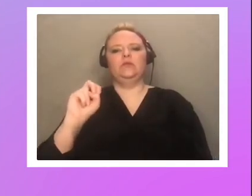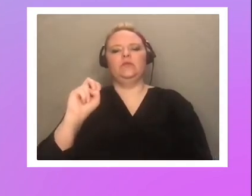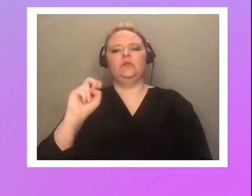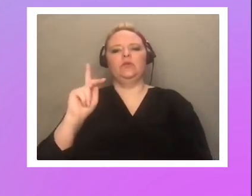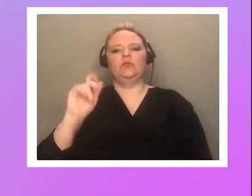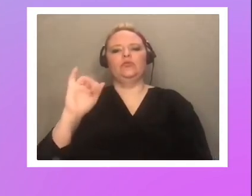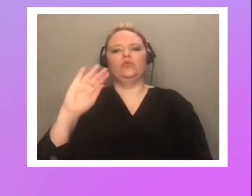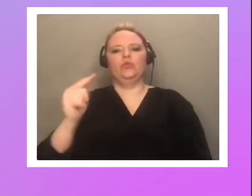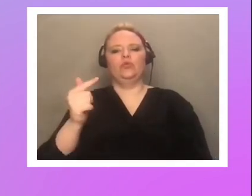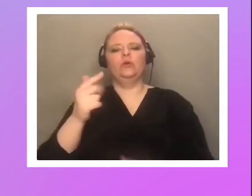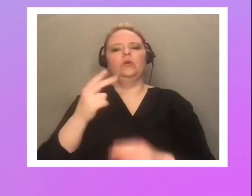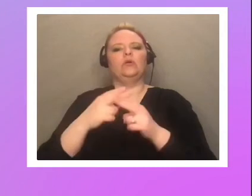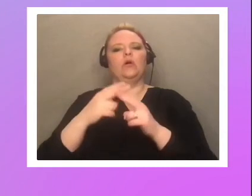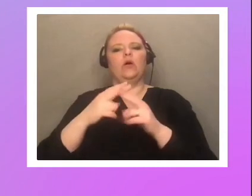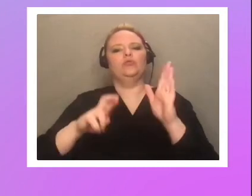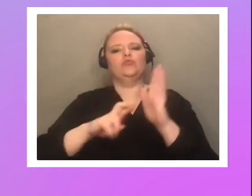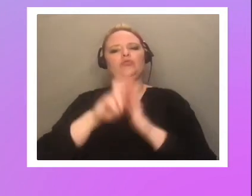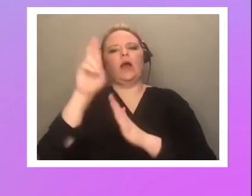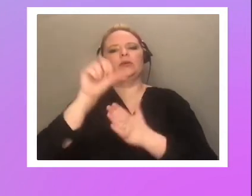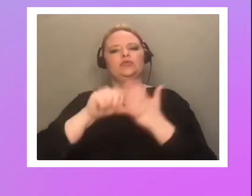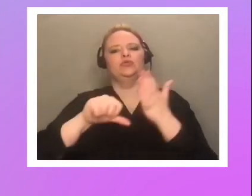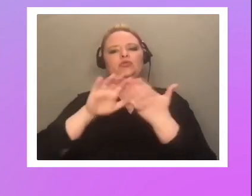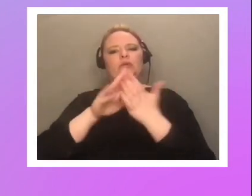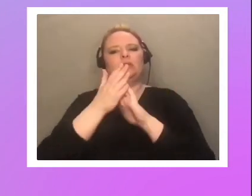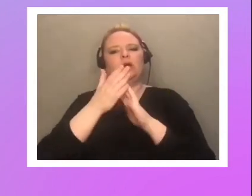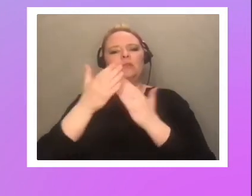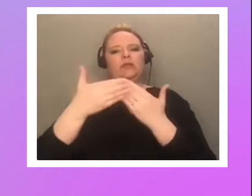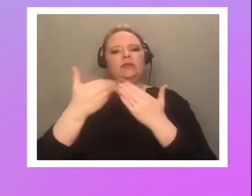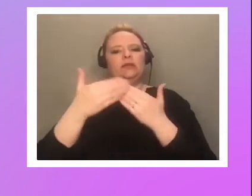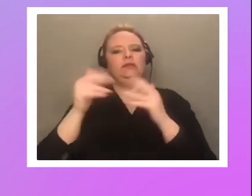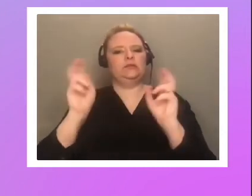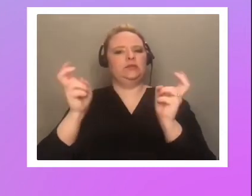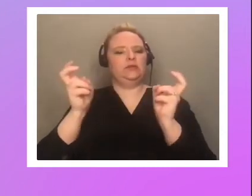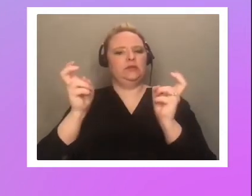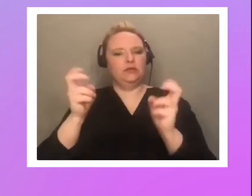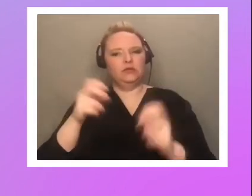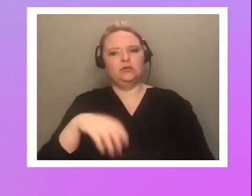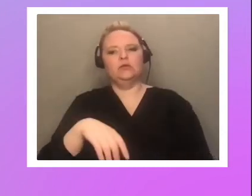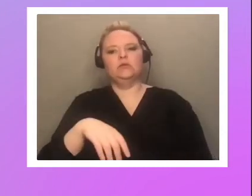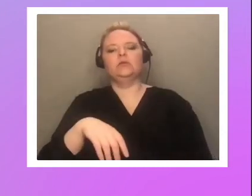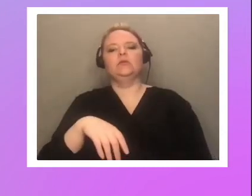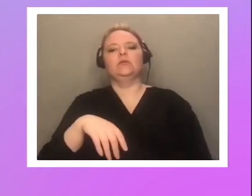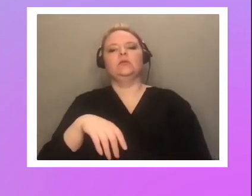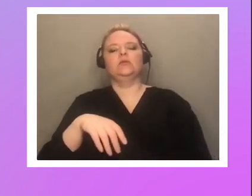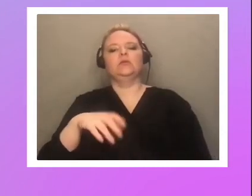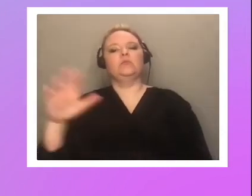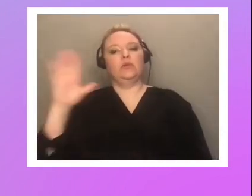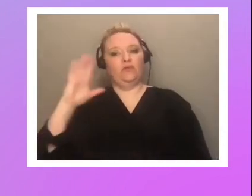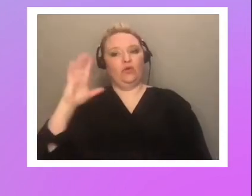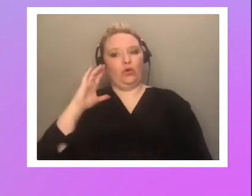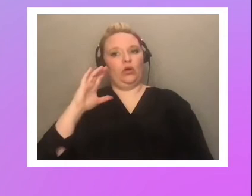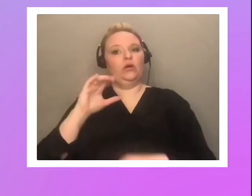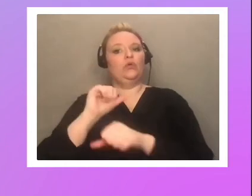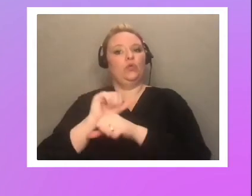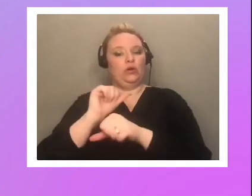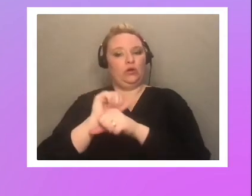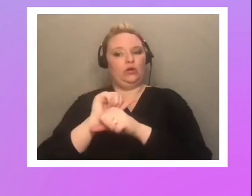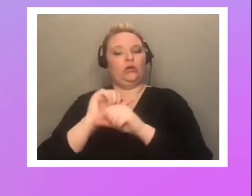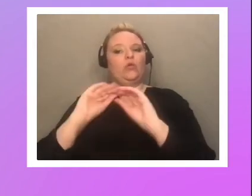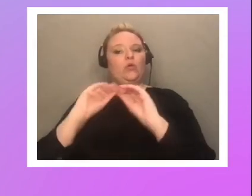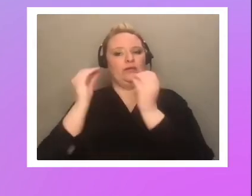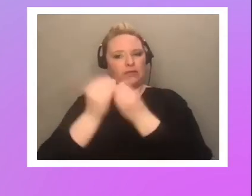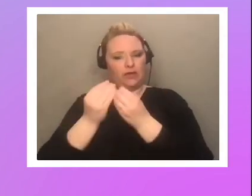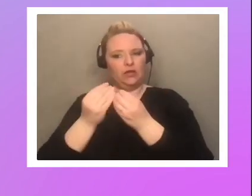Rocket Surgery Made Easy. An organization I used to work for created